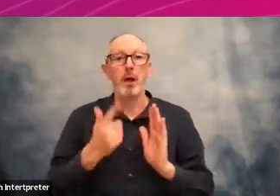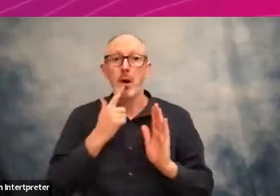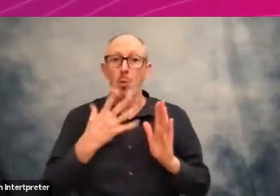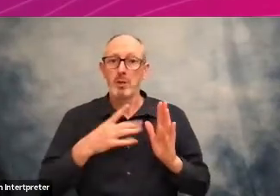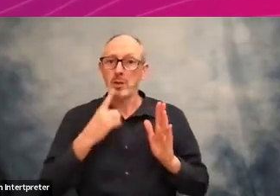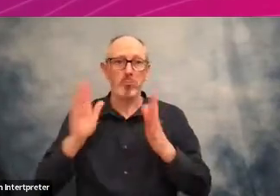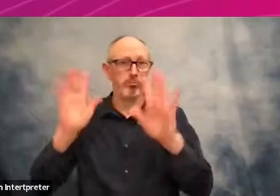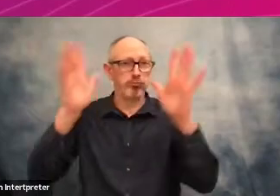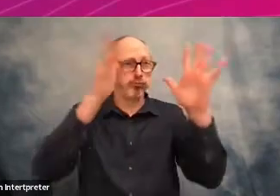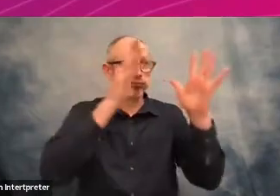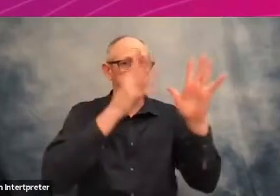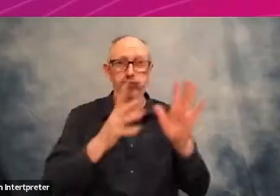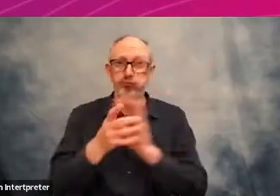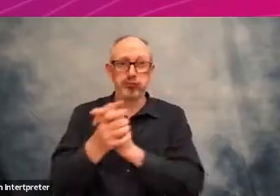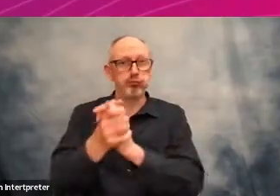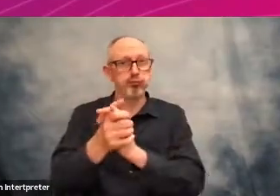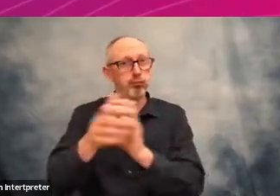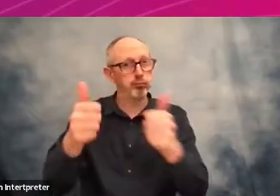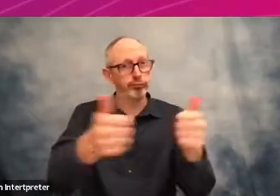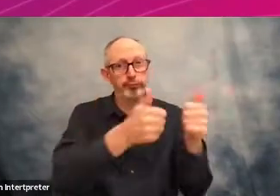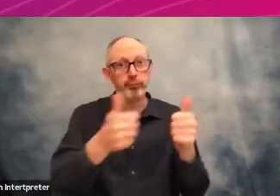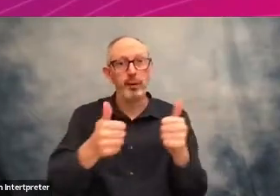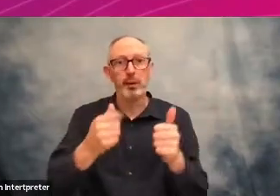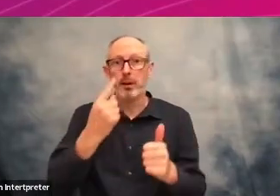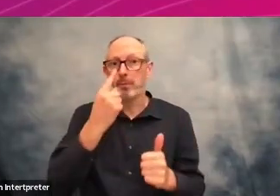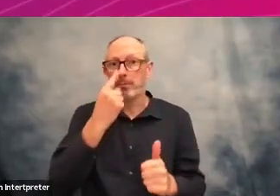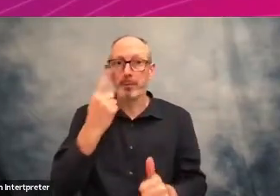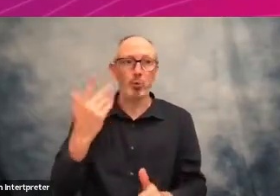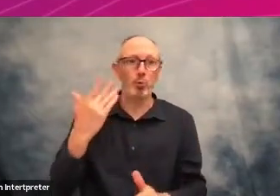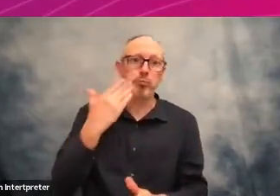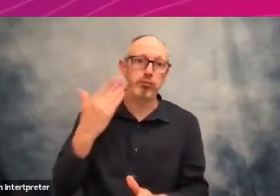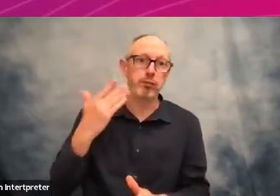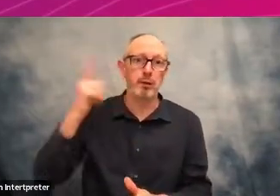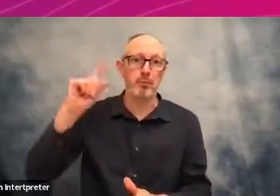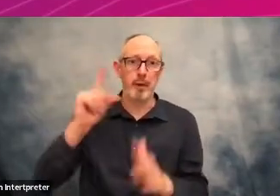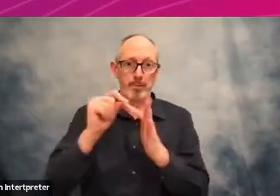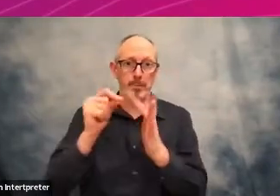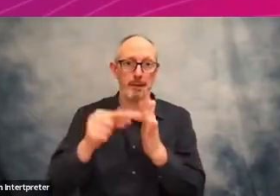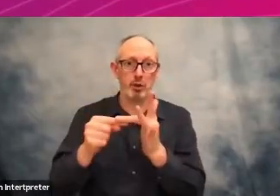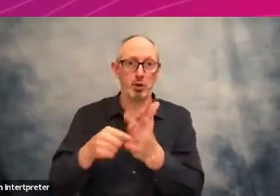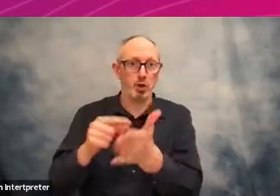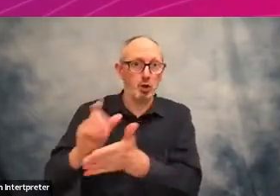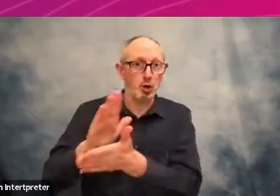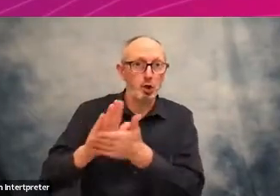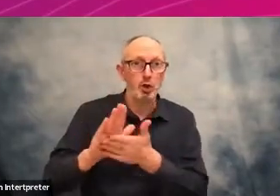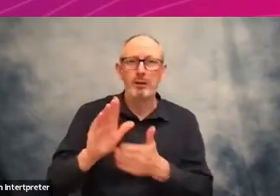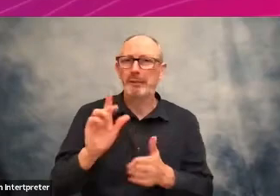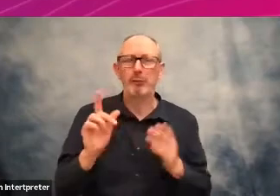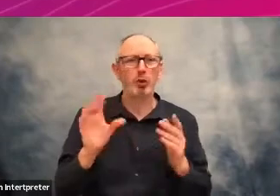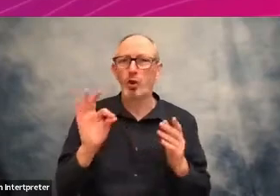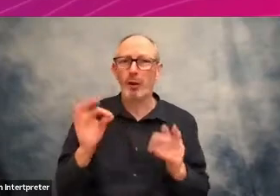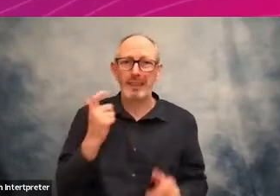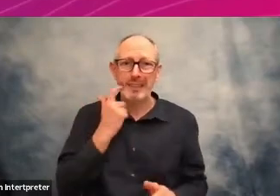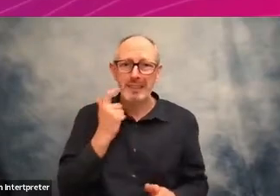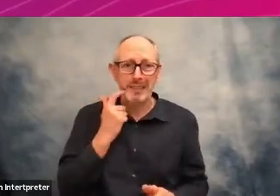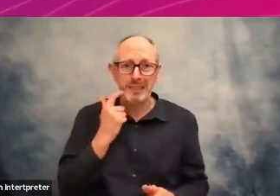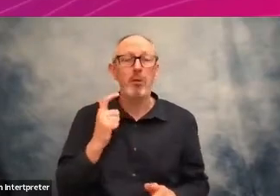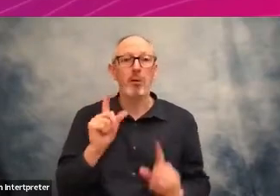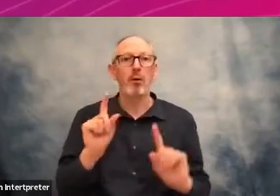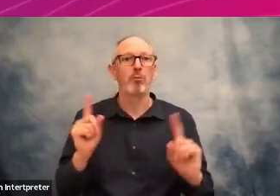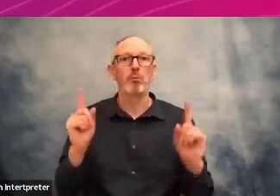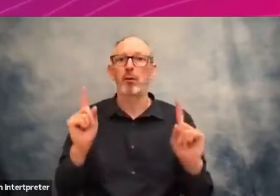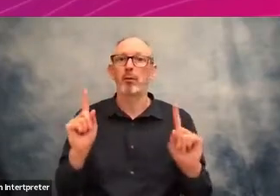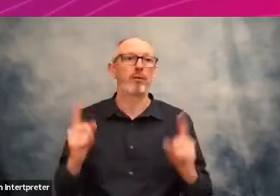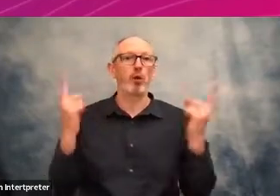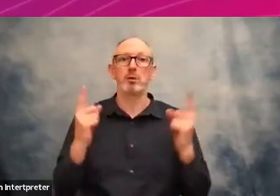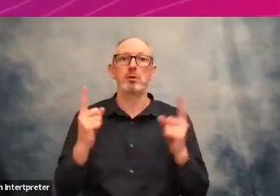everyone who's gone through the program and pitched today. It's no small feat to take that first step, and you've all done that. So if we can be